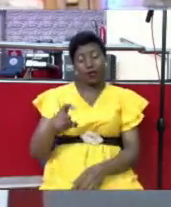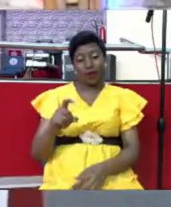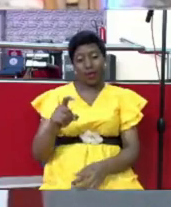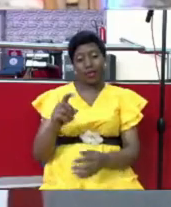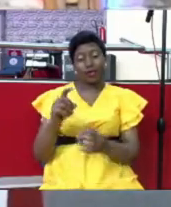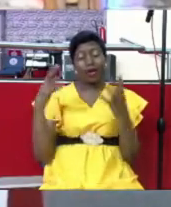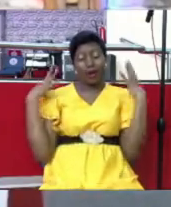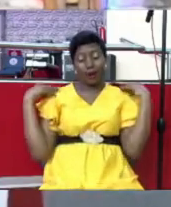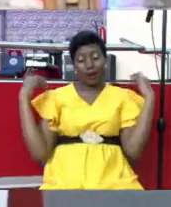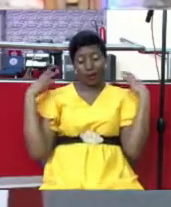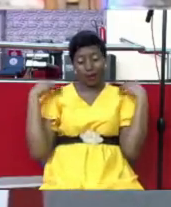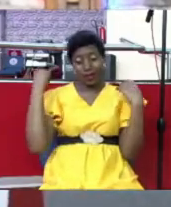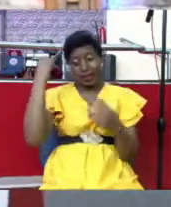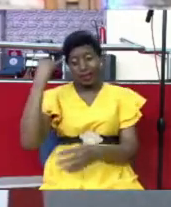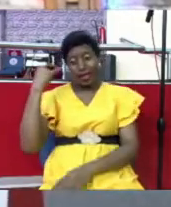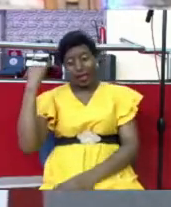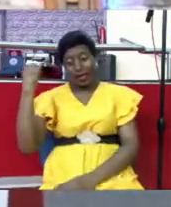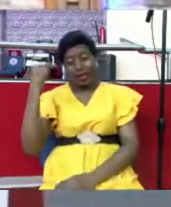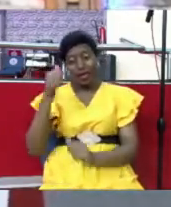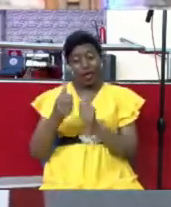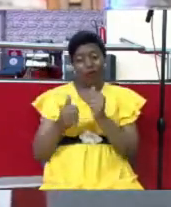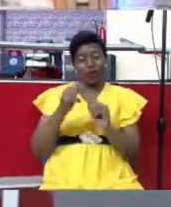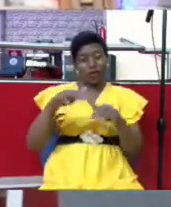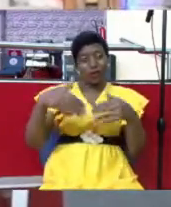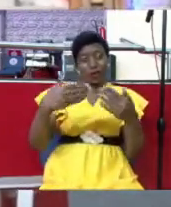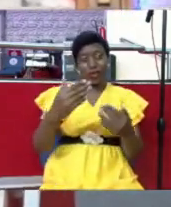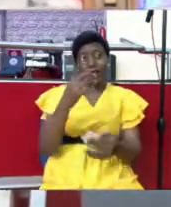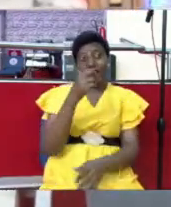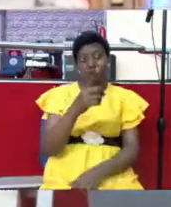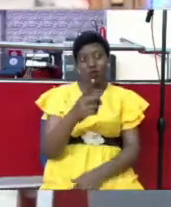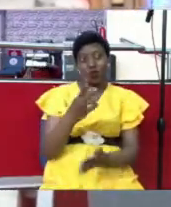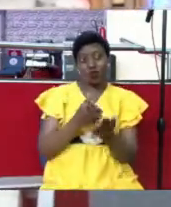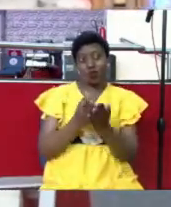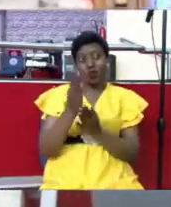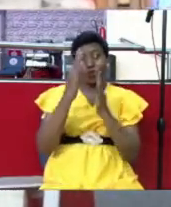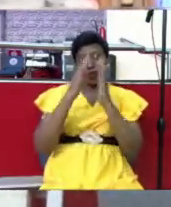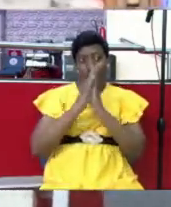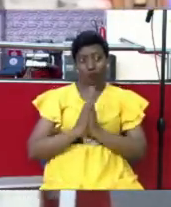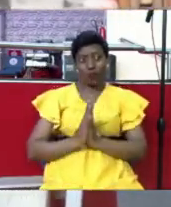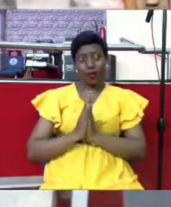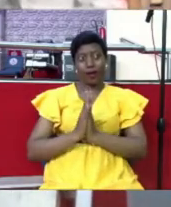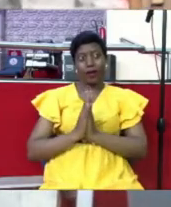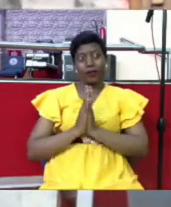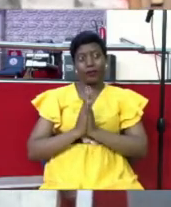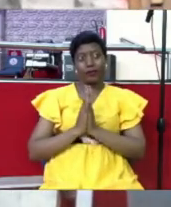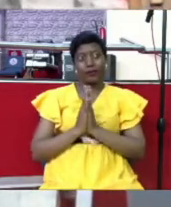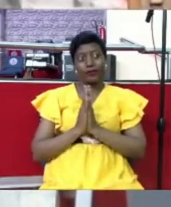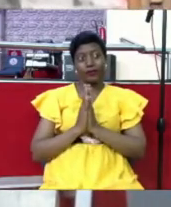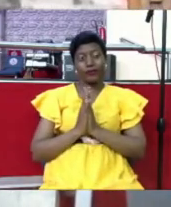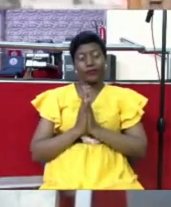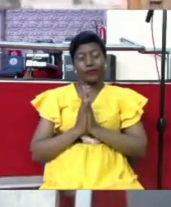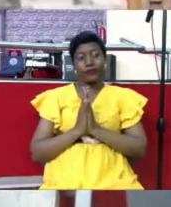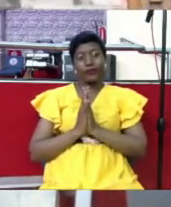been revealed to you in prayer. Lazima ili utoke uko umaskini uombe na ile